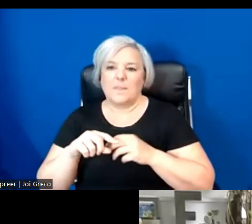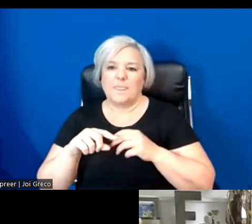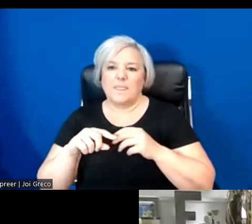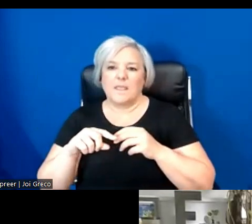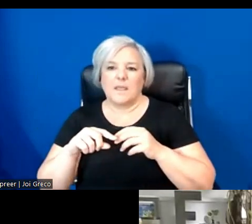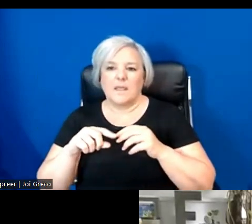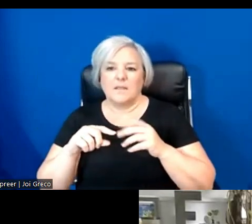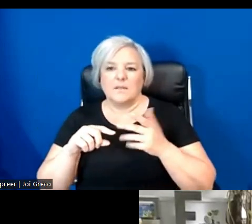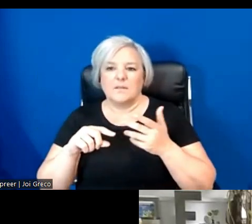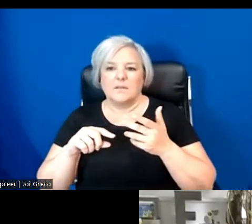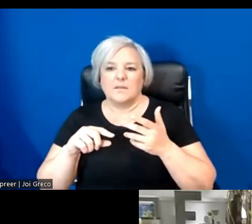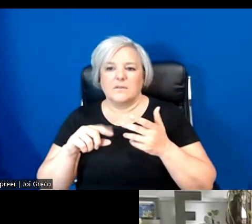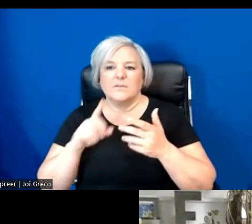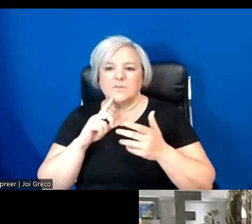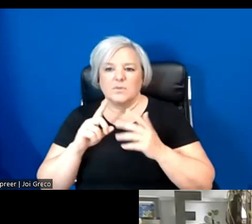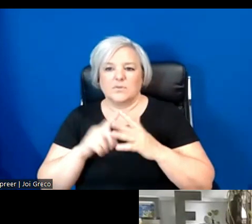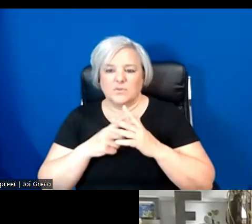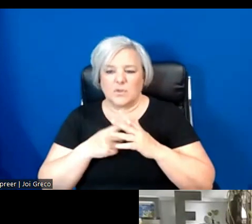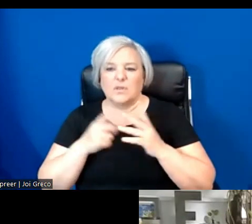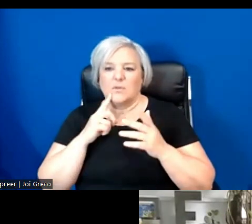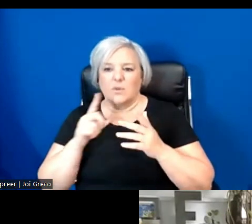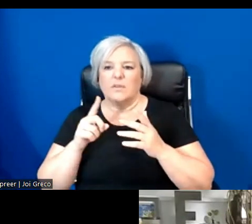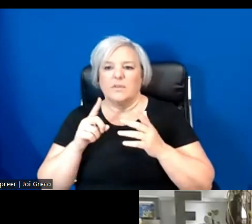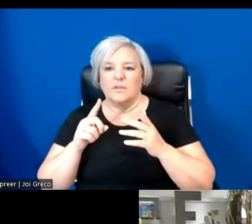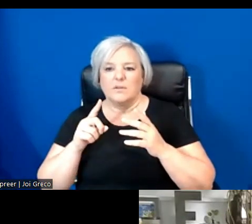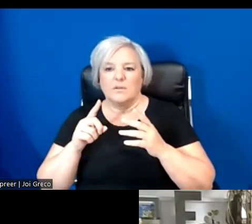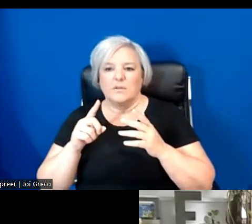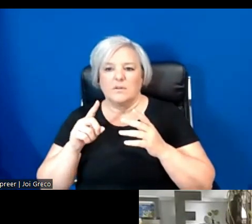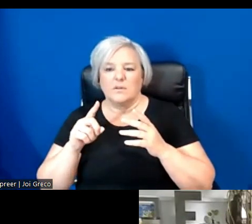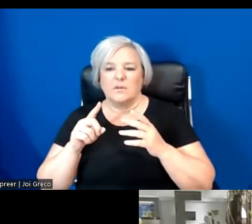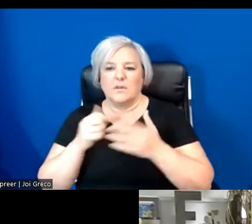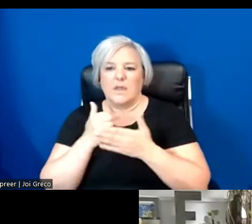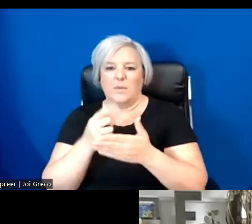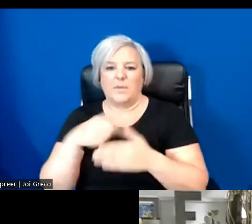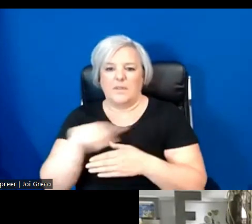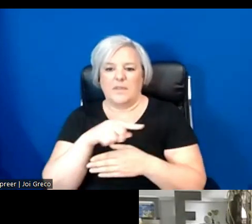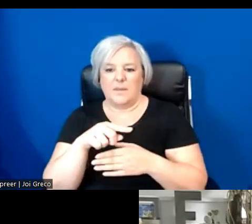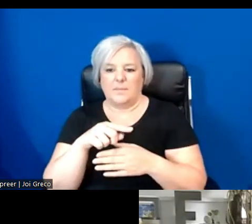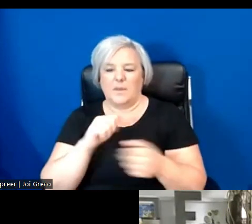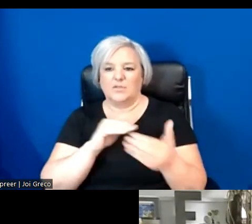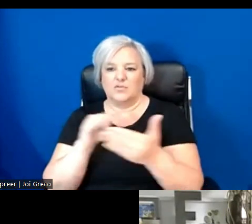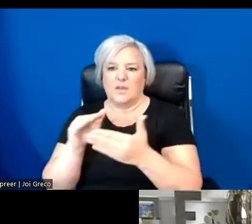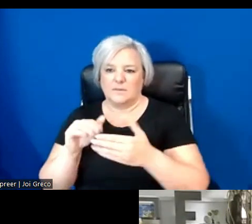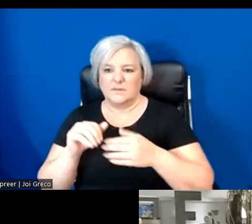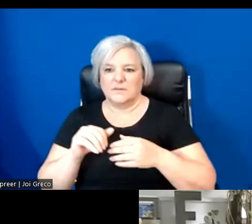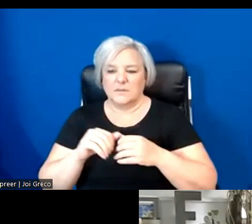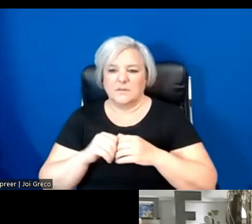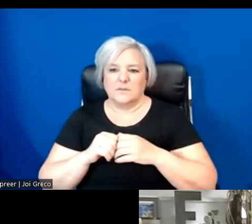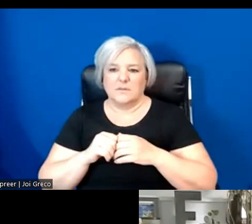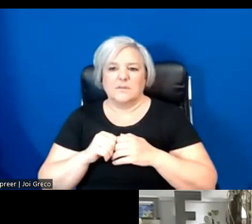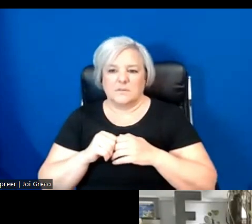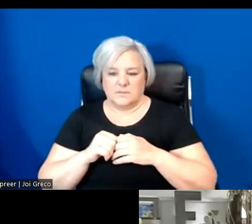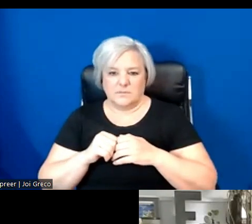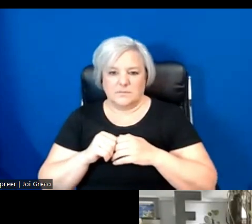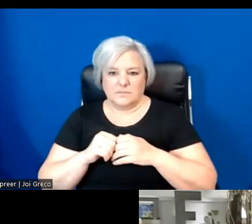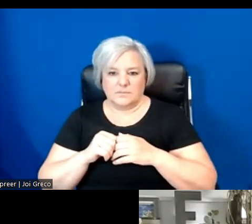moving people with lived experience into being solution oriented. And it helps them address that issue that they've had because they start seeing solutions as opposed to